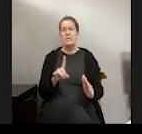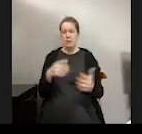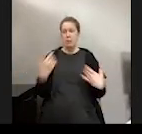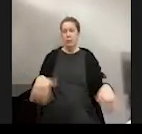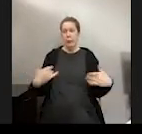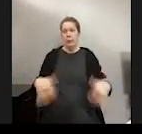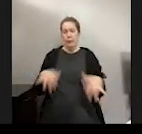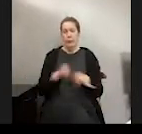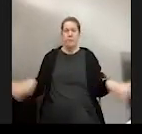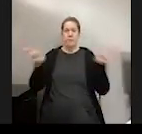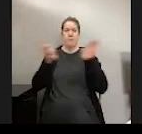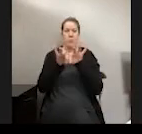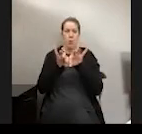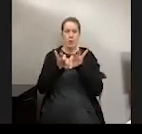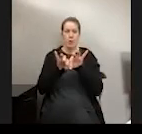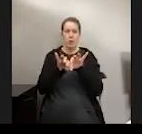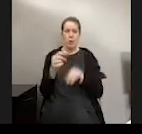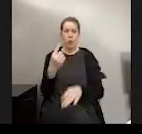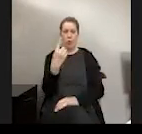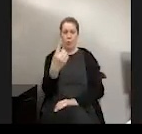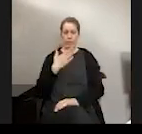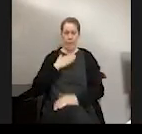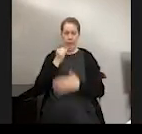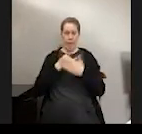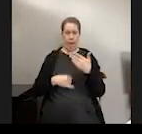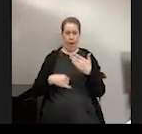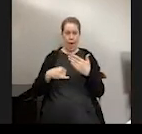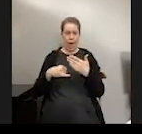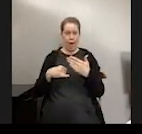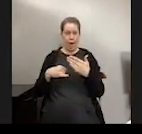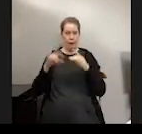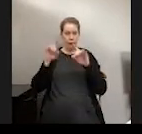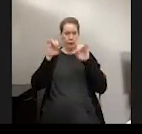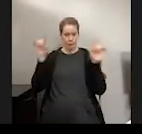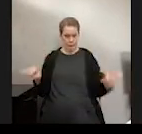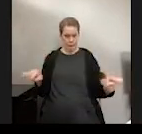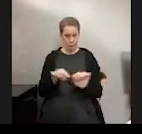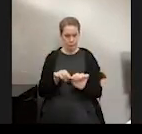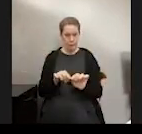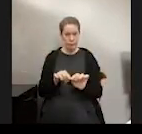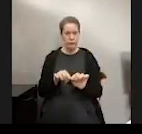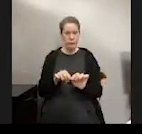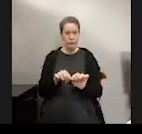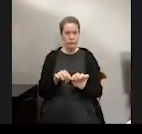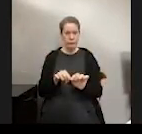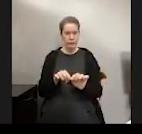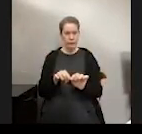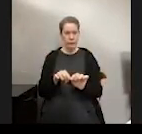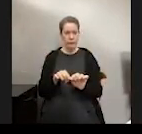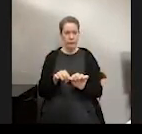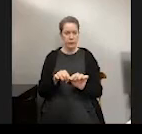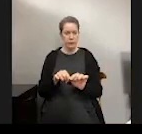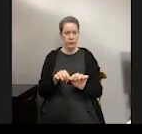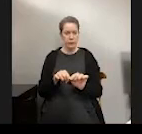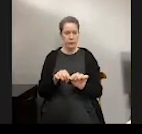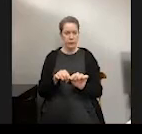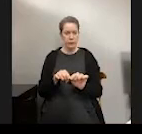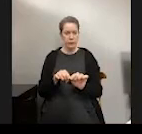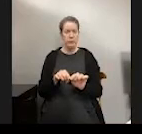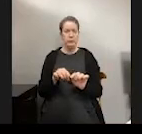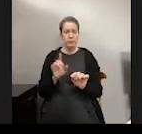piece called Intangible Adorations Caravan in residency with Artworks TO. It is